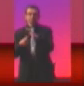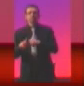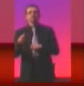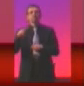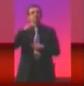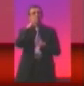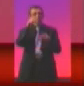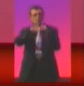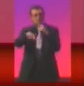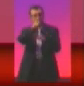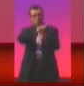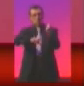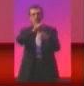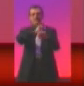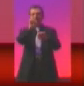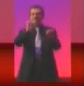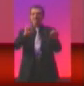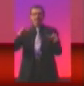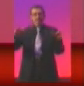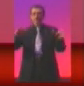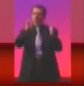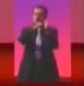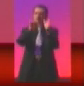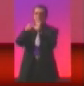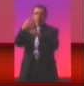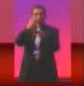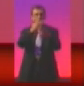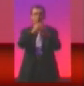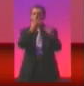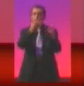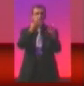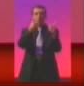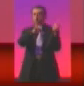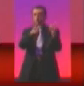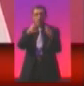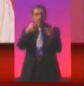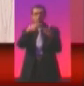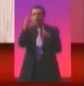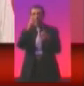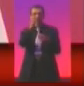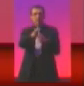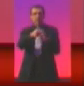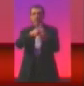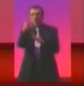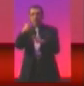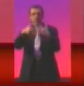of all, in our communities as we've seen people lose their jobs. But the test of